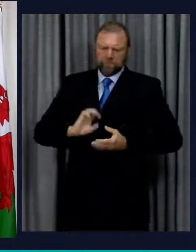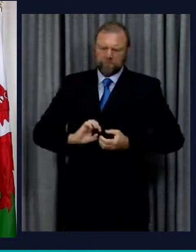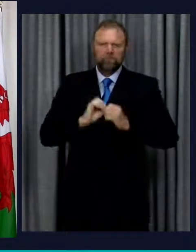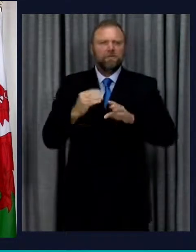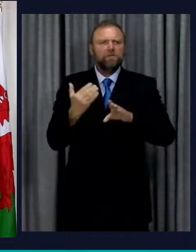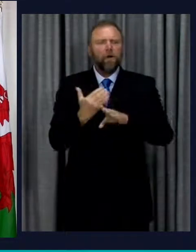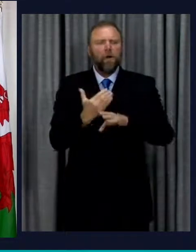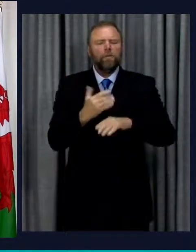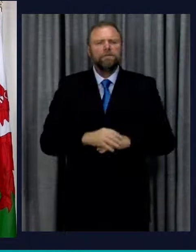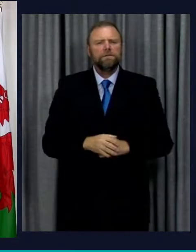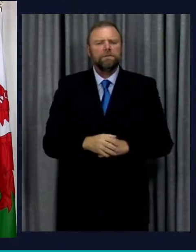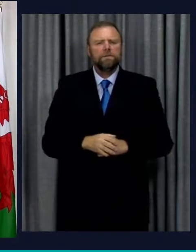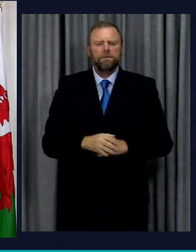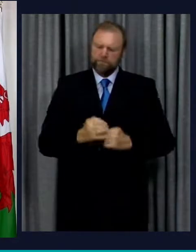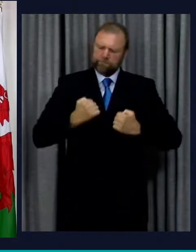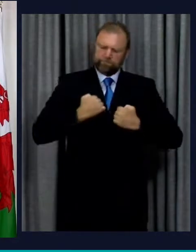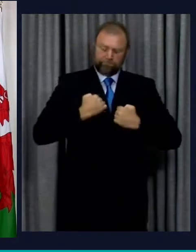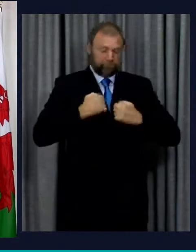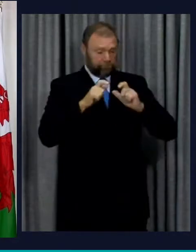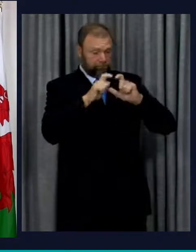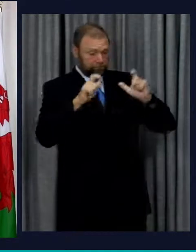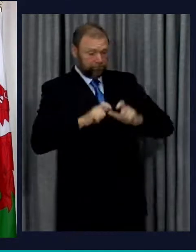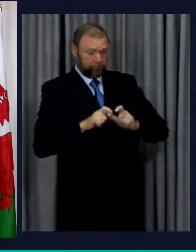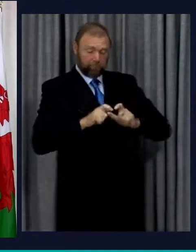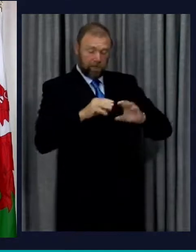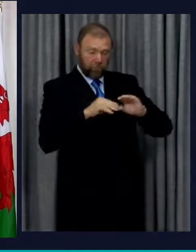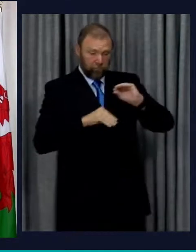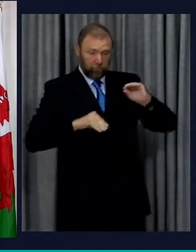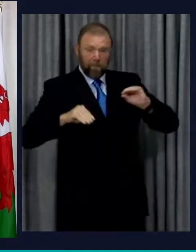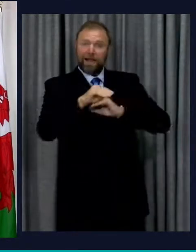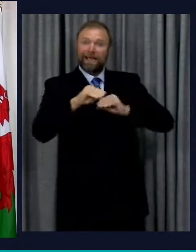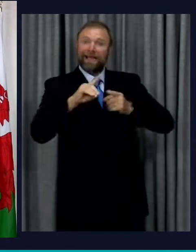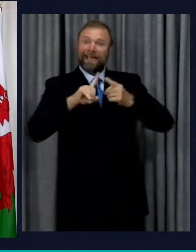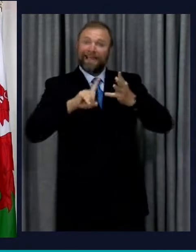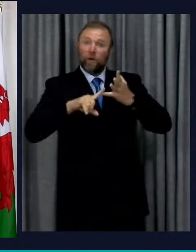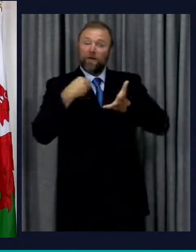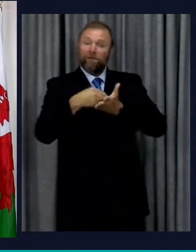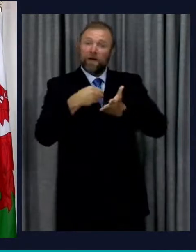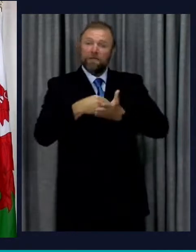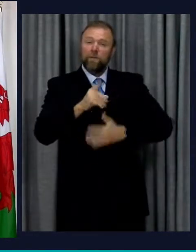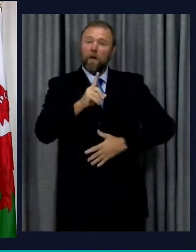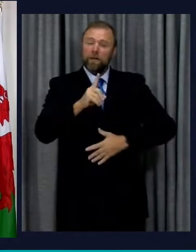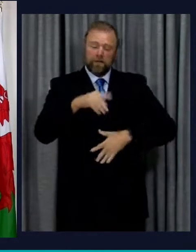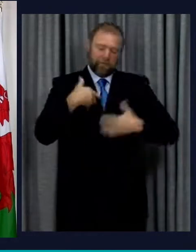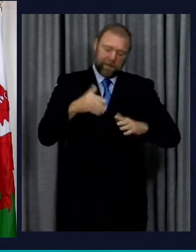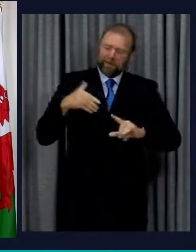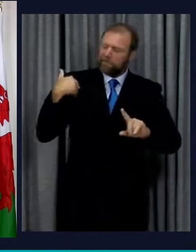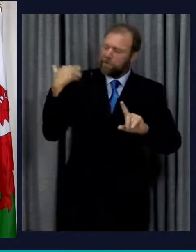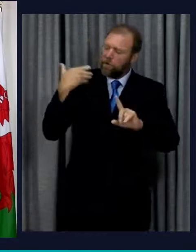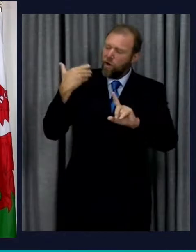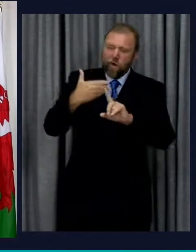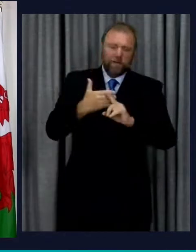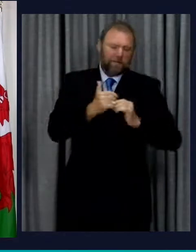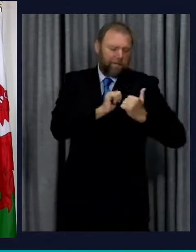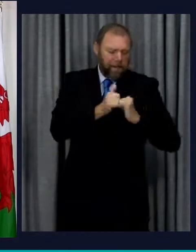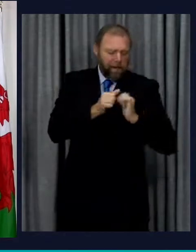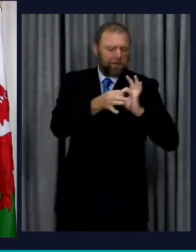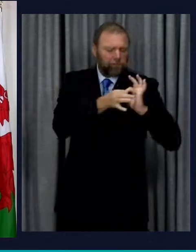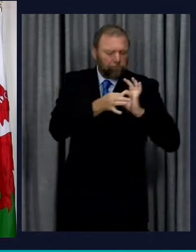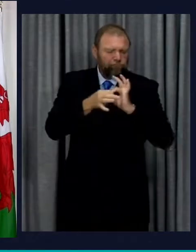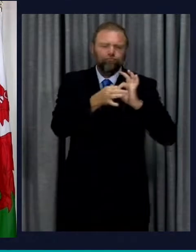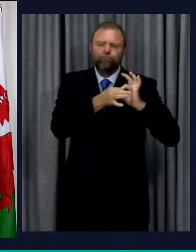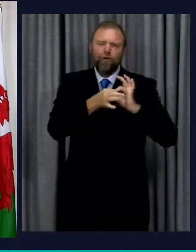Our framework for investing replacement EU funds builds on years of partner engagement. It is based on